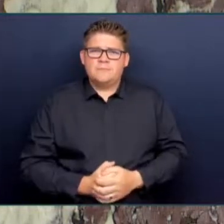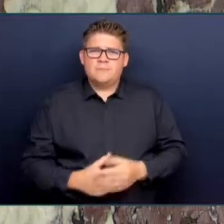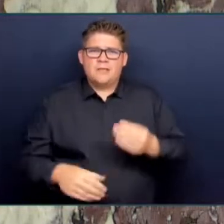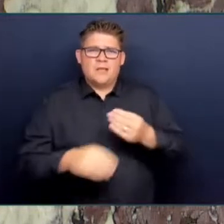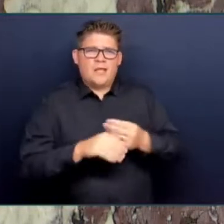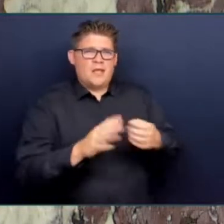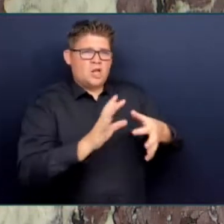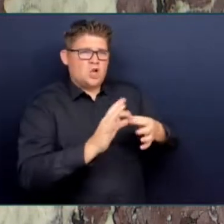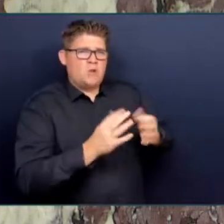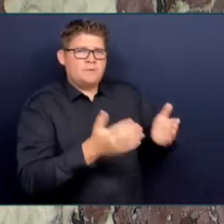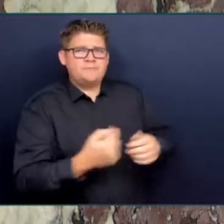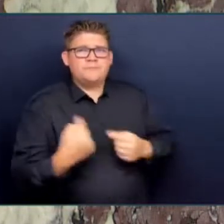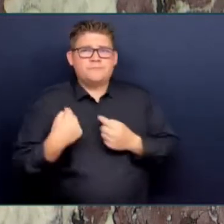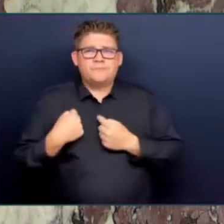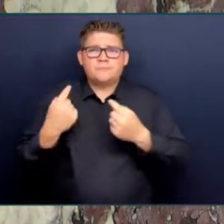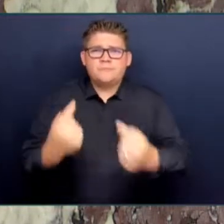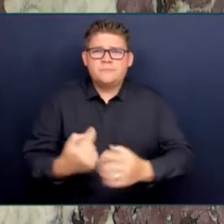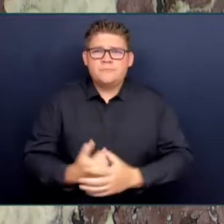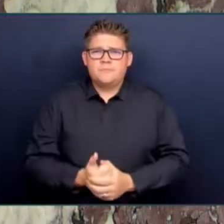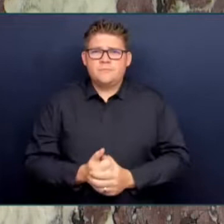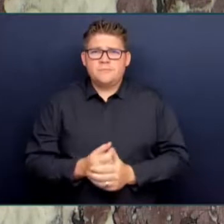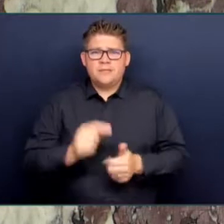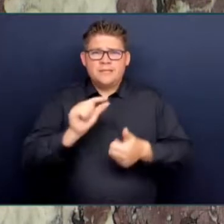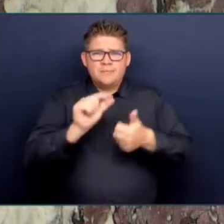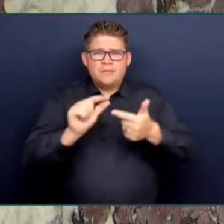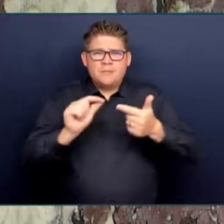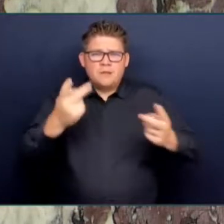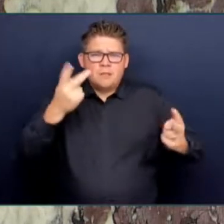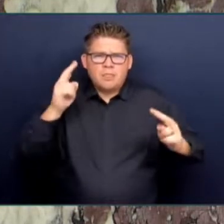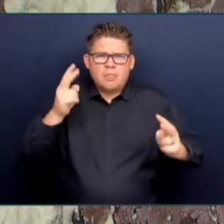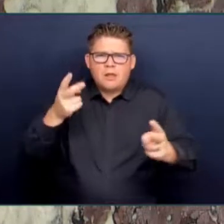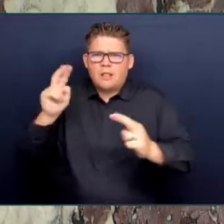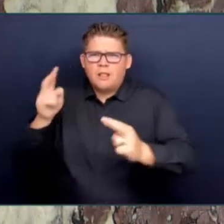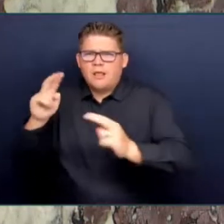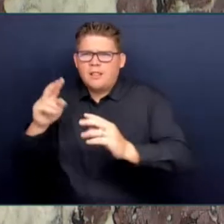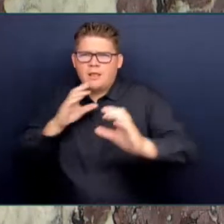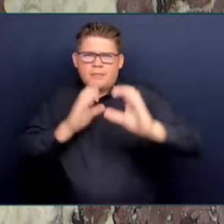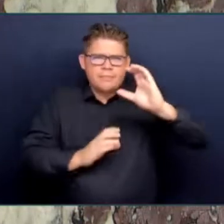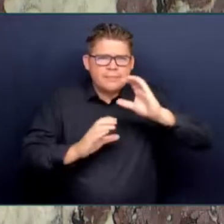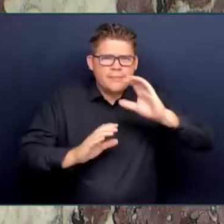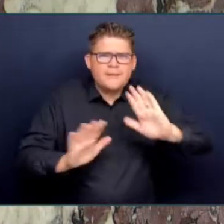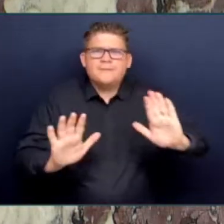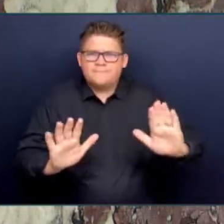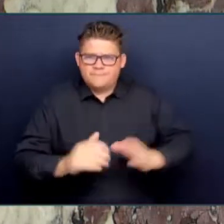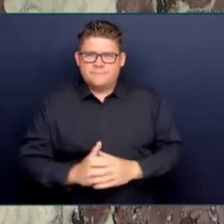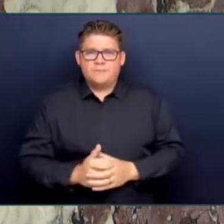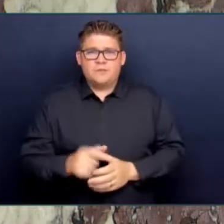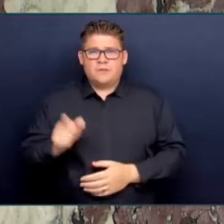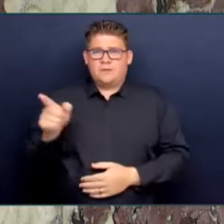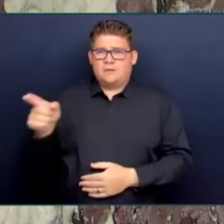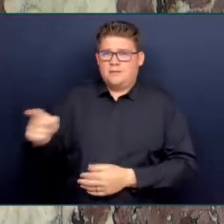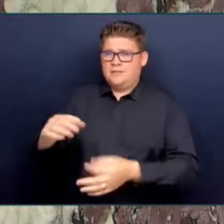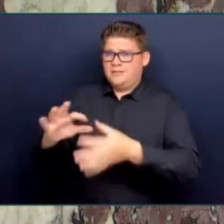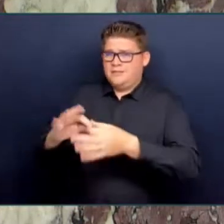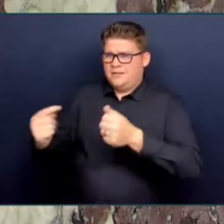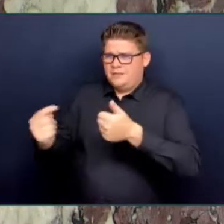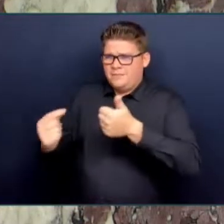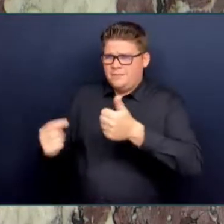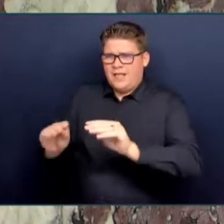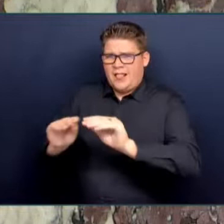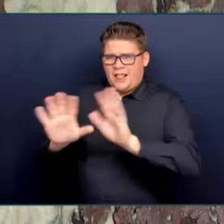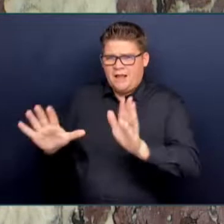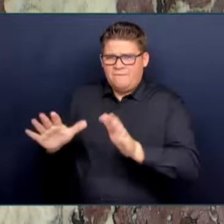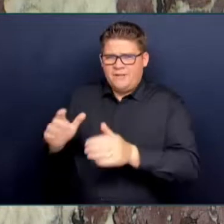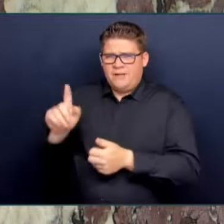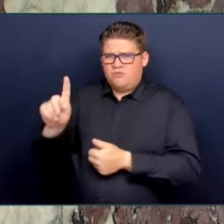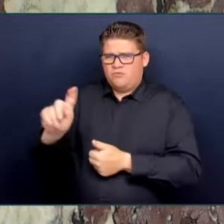miscommunication around the statement that he made. I was in the room in